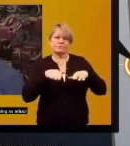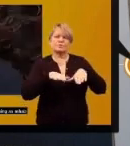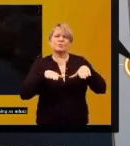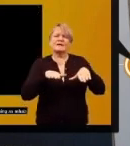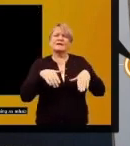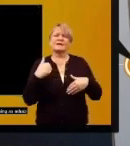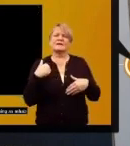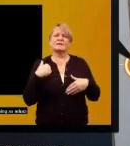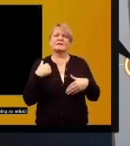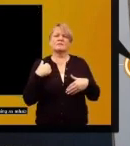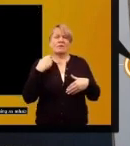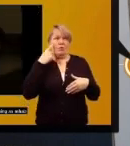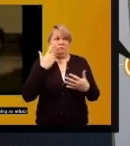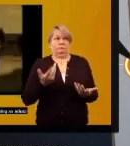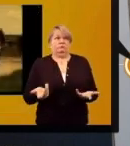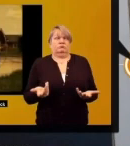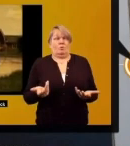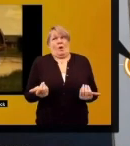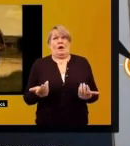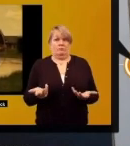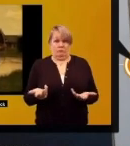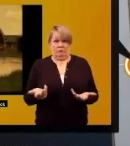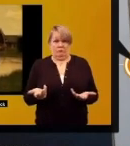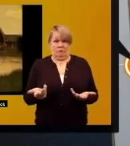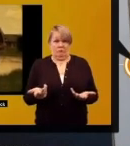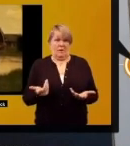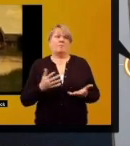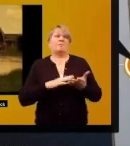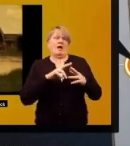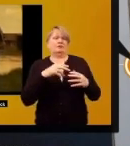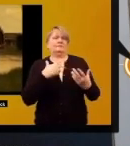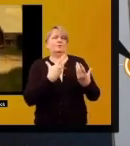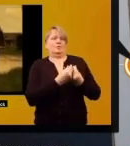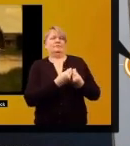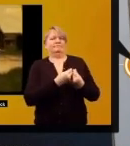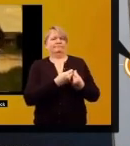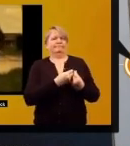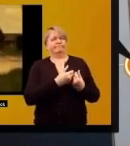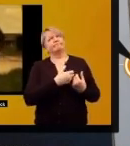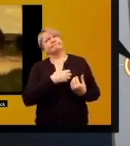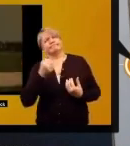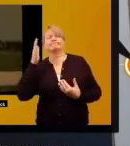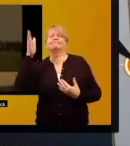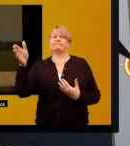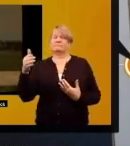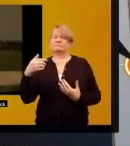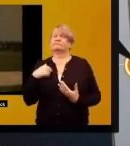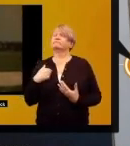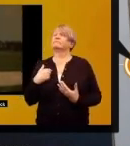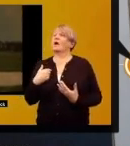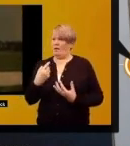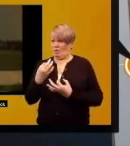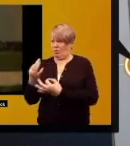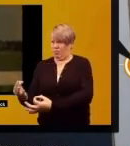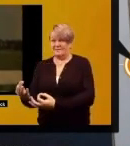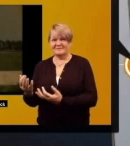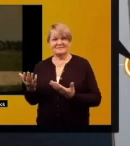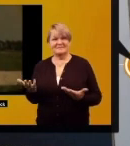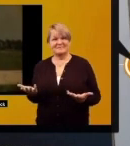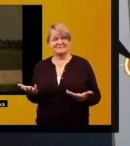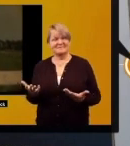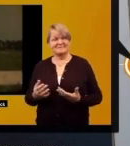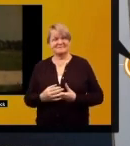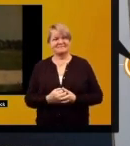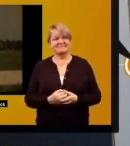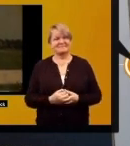little bit of swimming as rehab. And I thought, well, okay. And my parents took me up